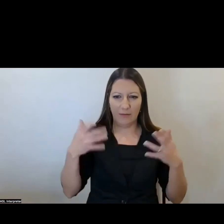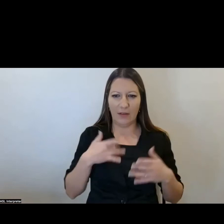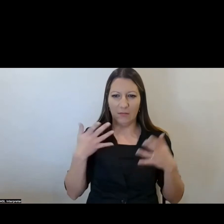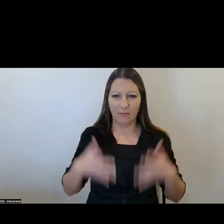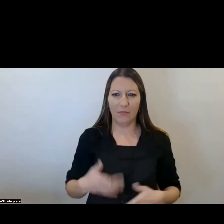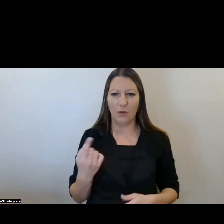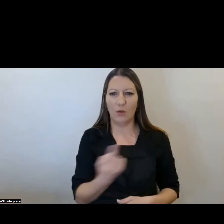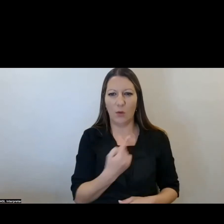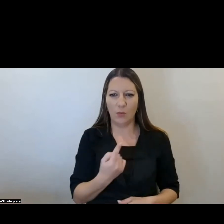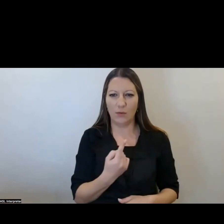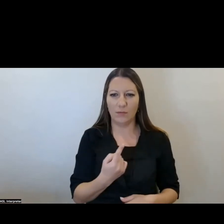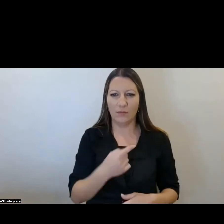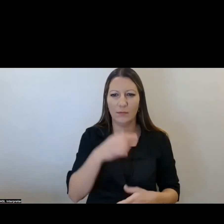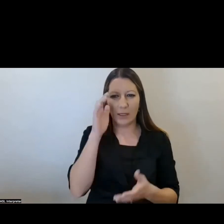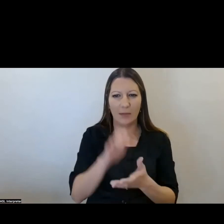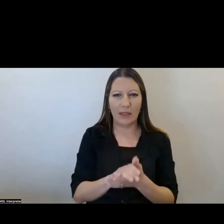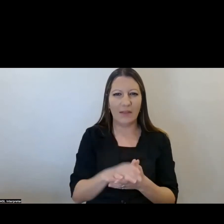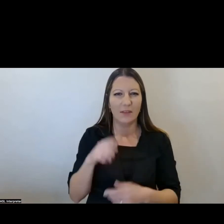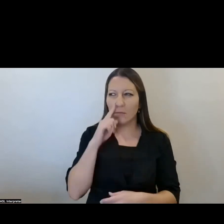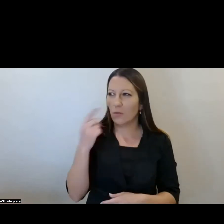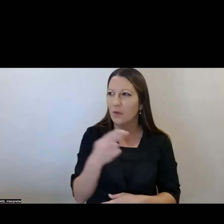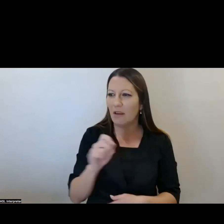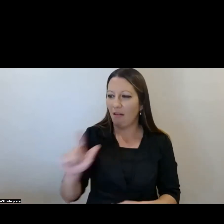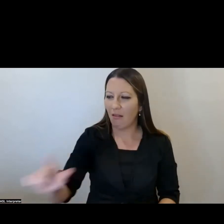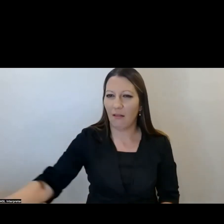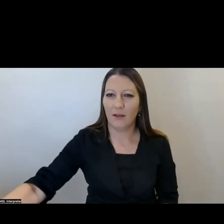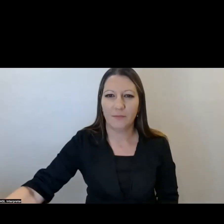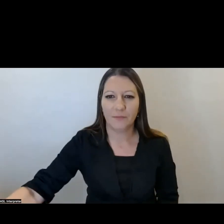sort of darkness of my experience,